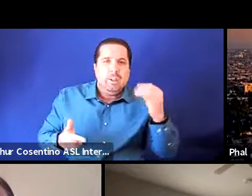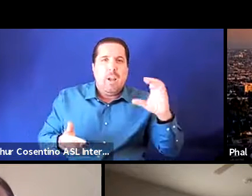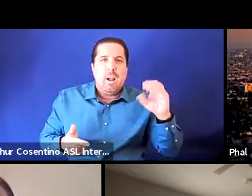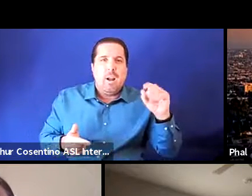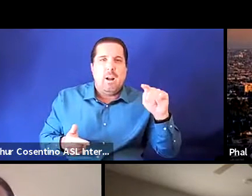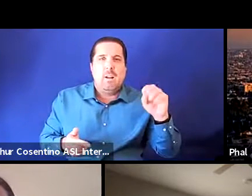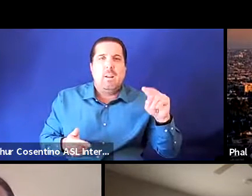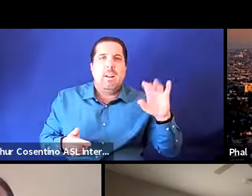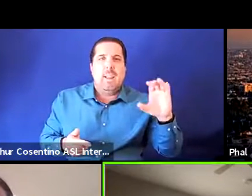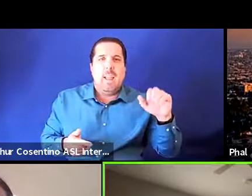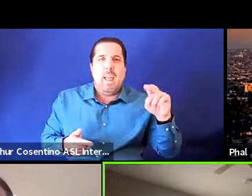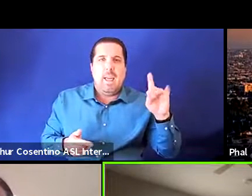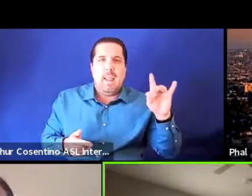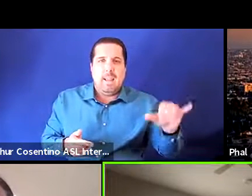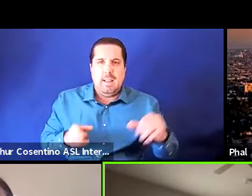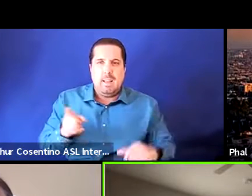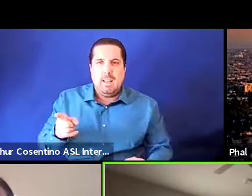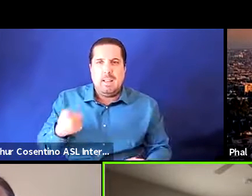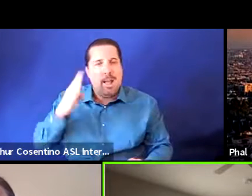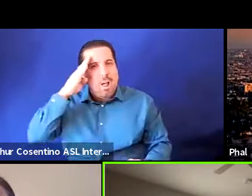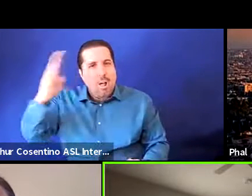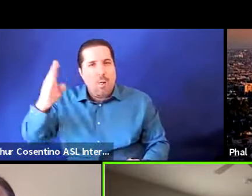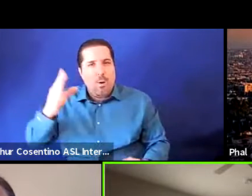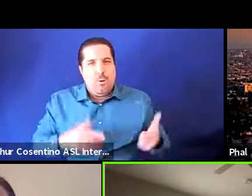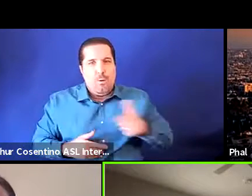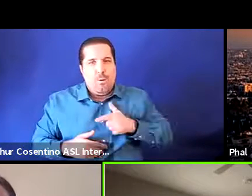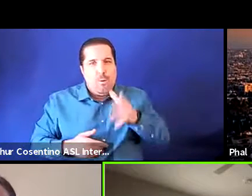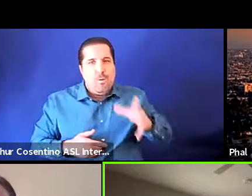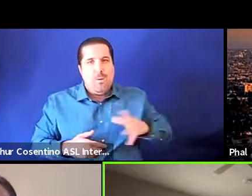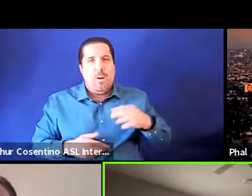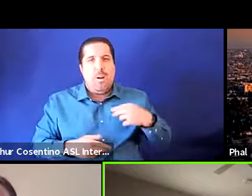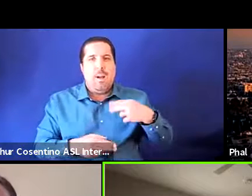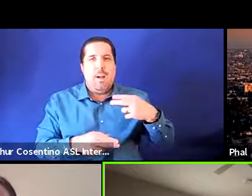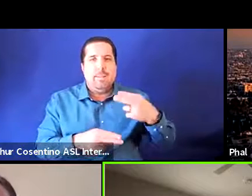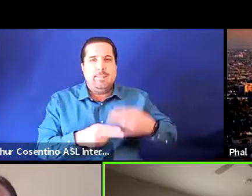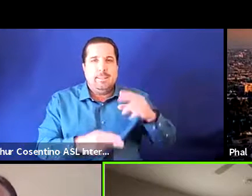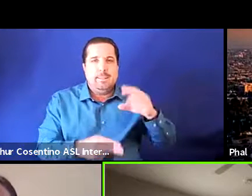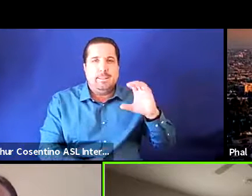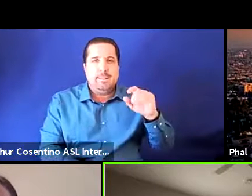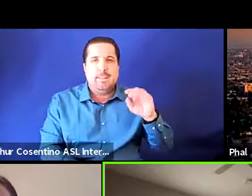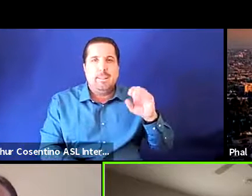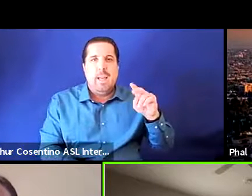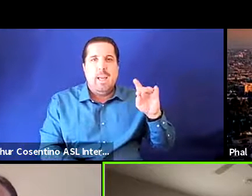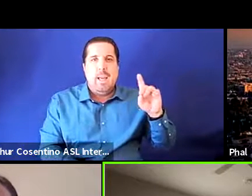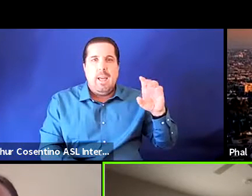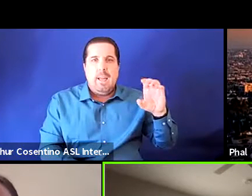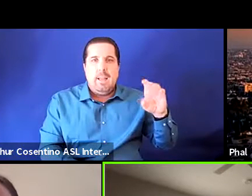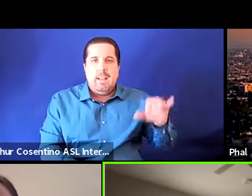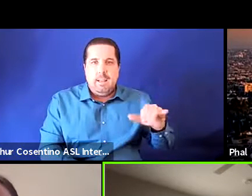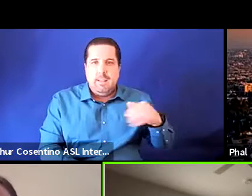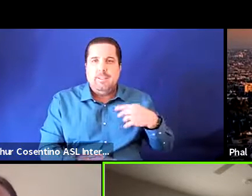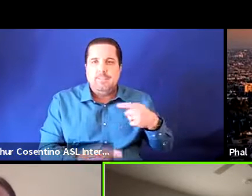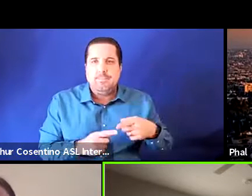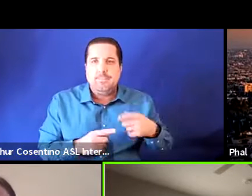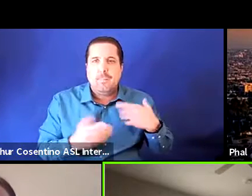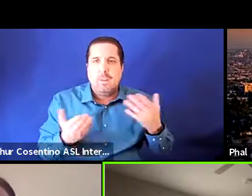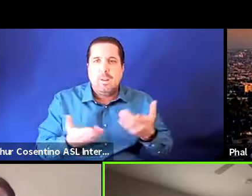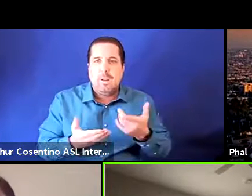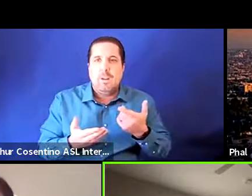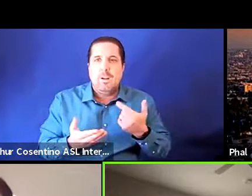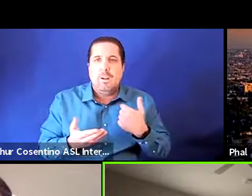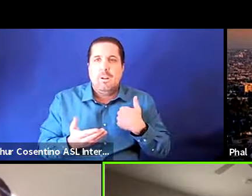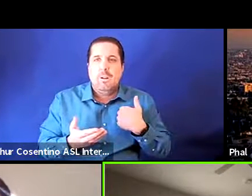Hi, everyone. My name is Candy, pronoun she, her, hers, out here in the unceded occupied Kumeyaay